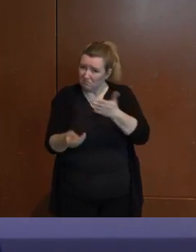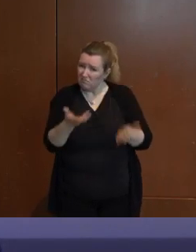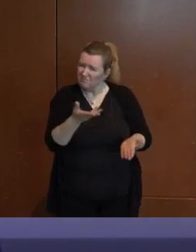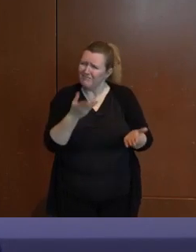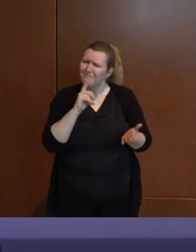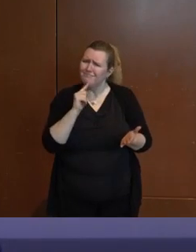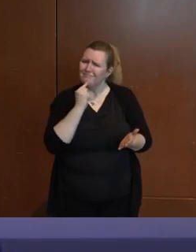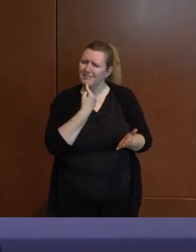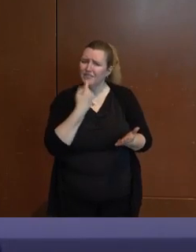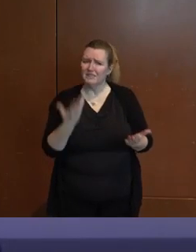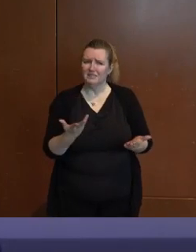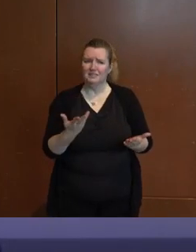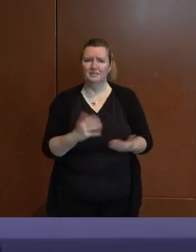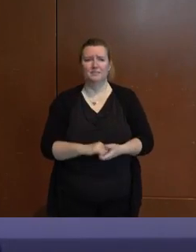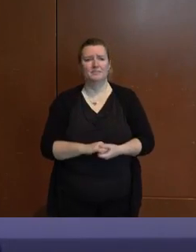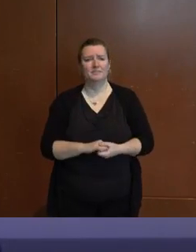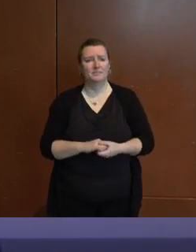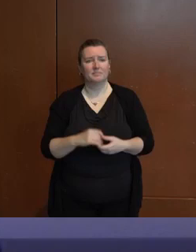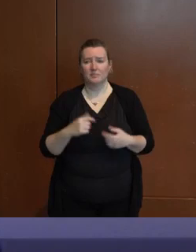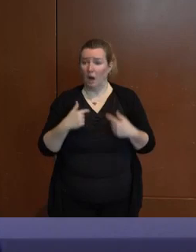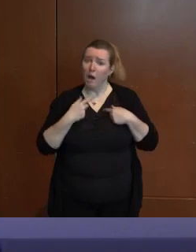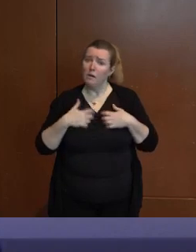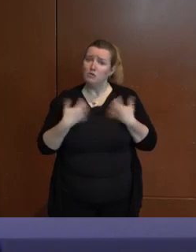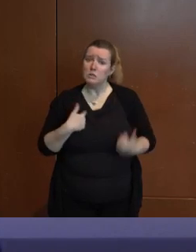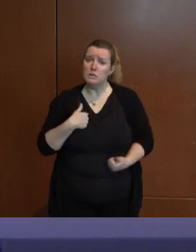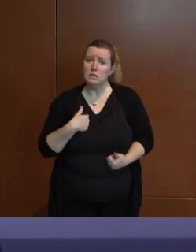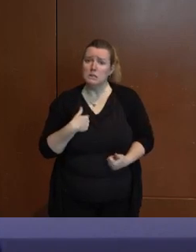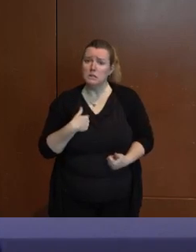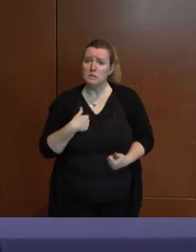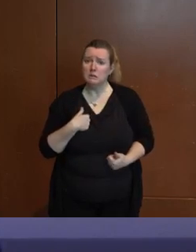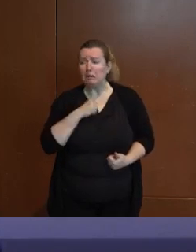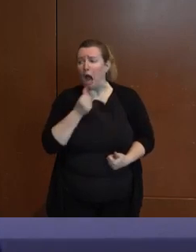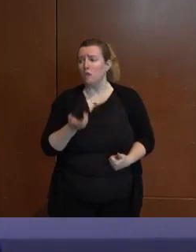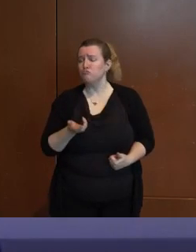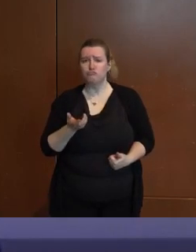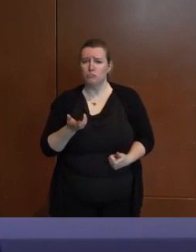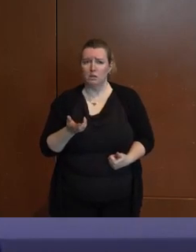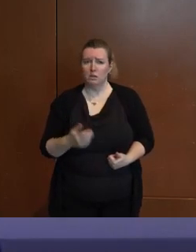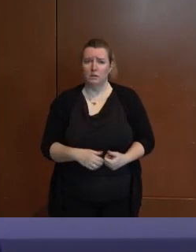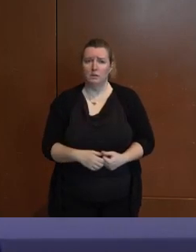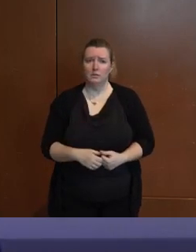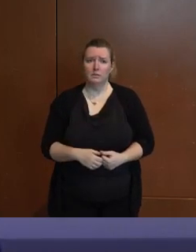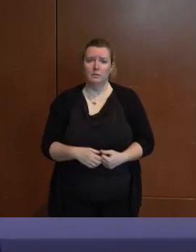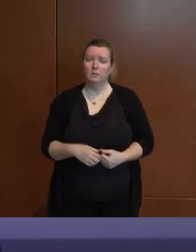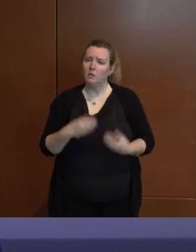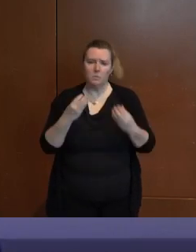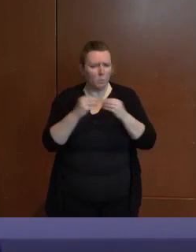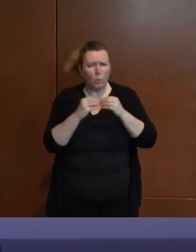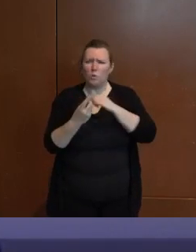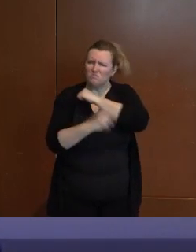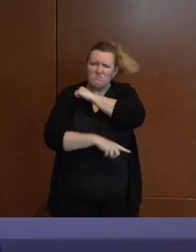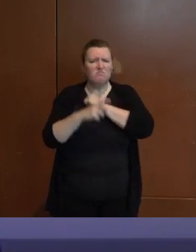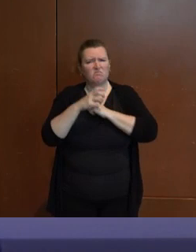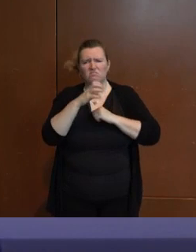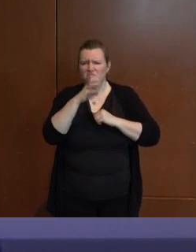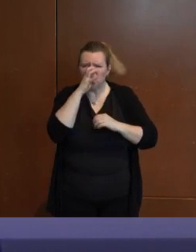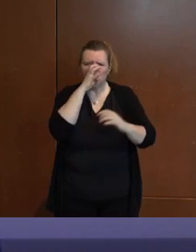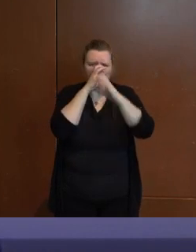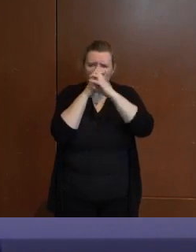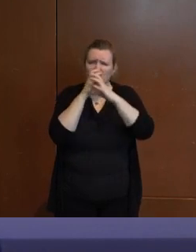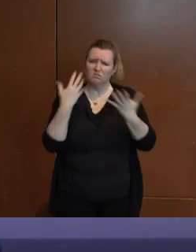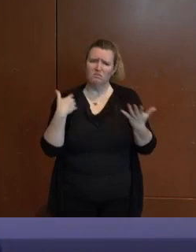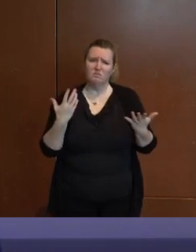us, we believe the more swift, visible action that is taken, such as you saw in Newark last night, and I want